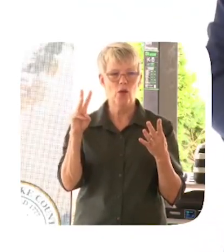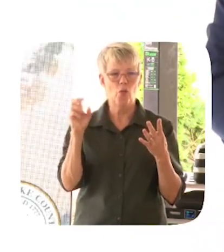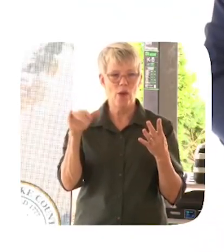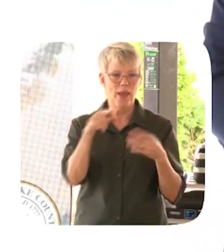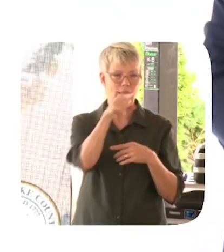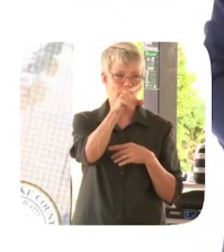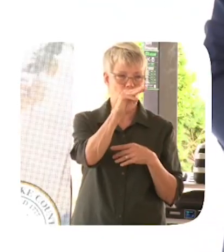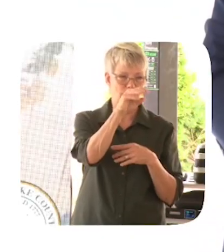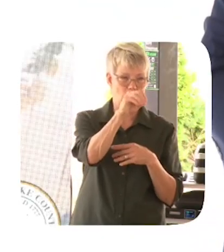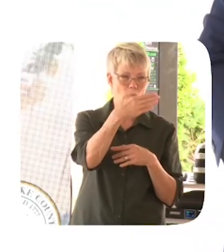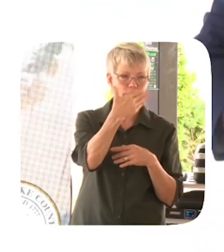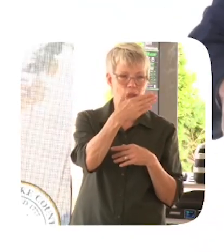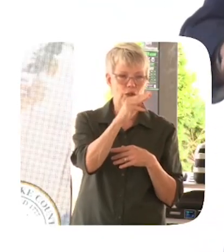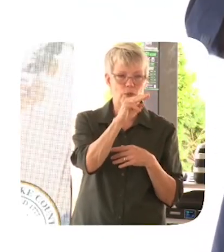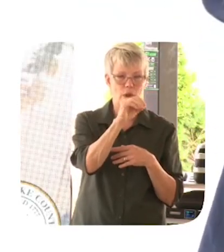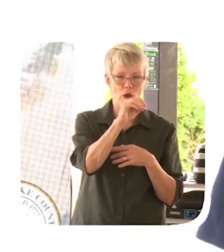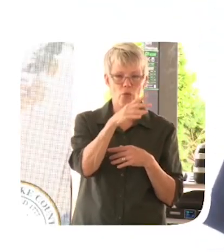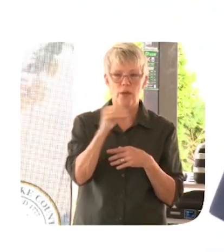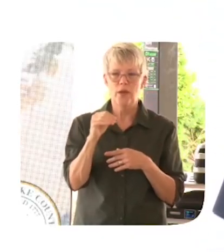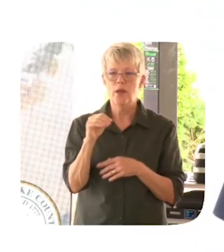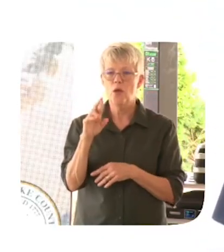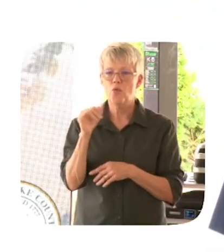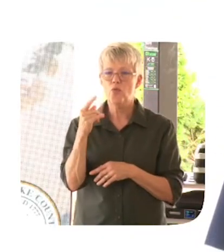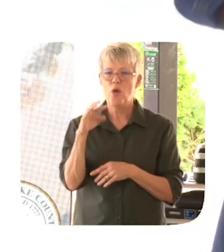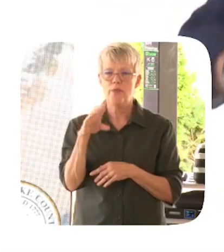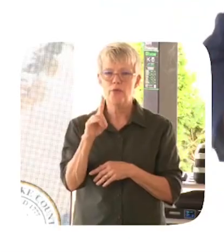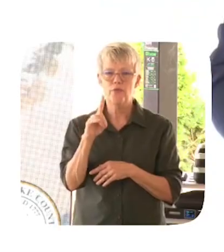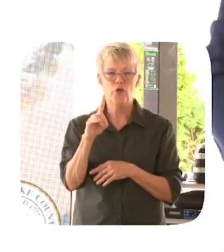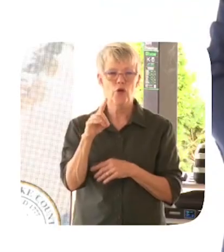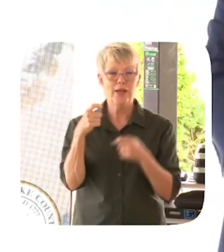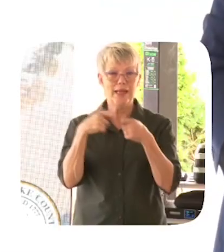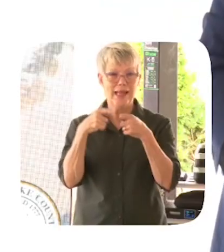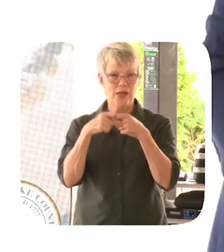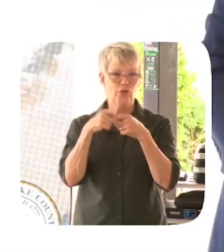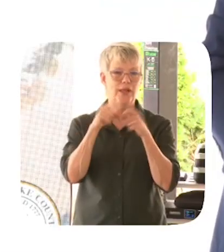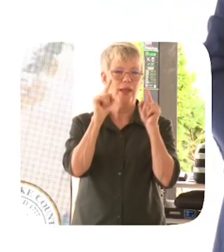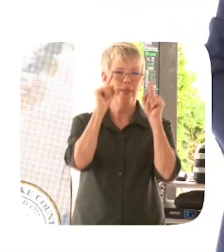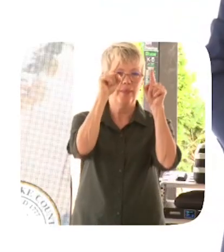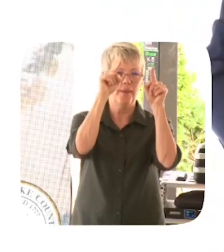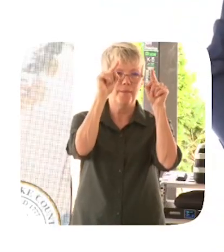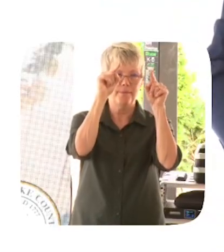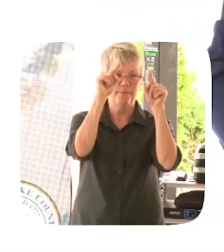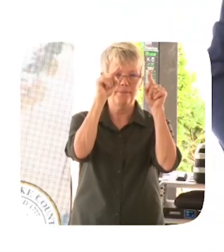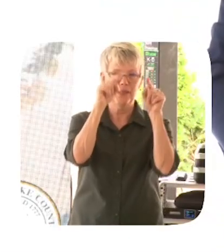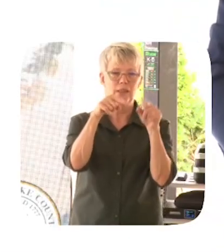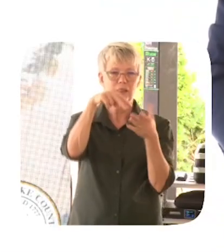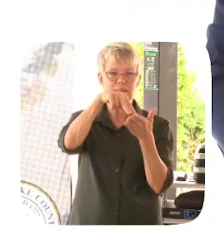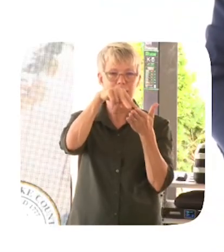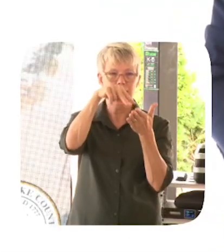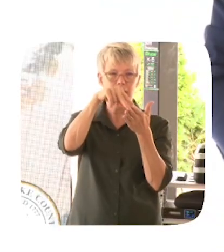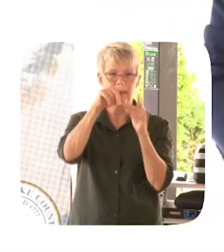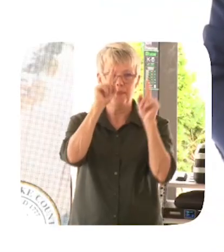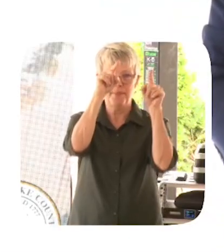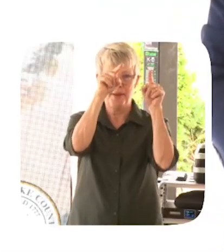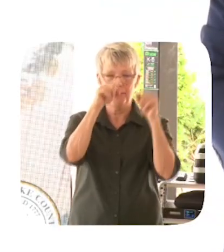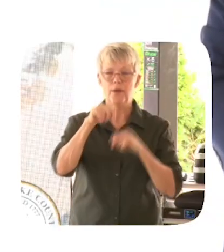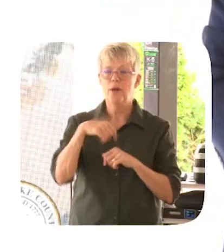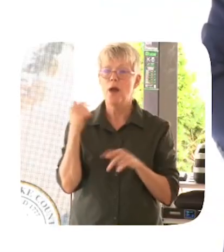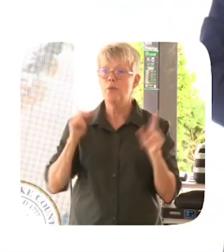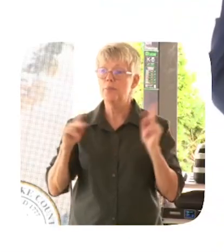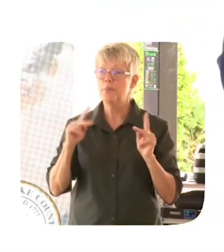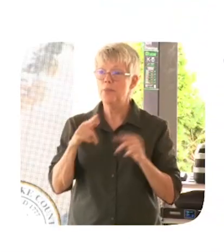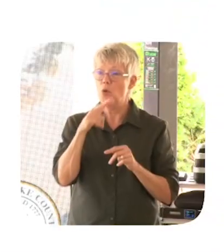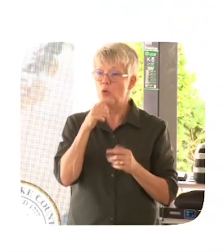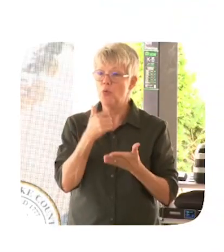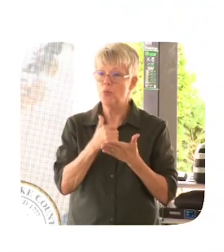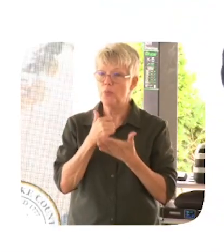Mo. Rutherford Electric. Appreciate a couple of our guys being here. They're in the back today. And others who helped put this